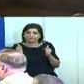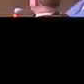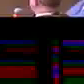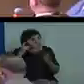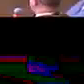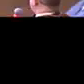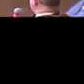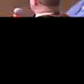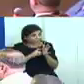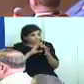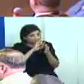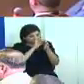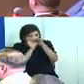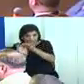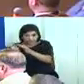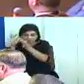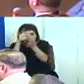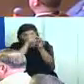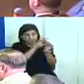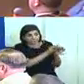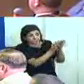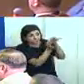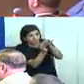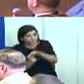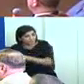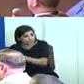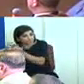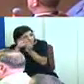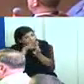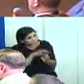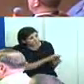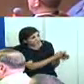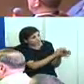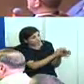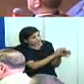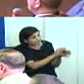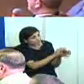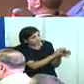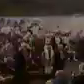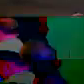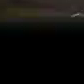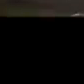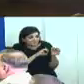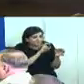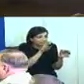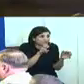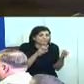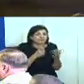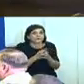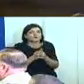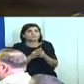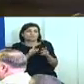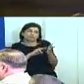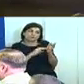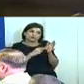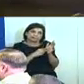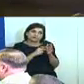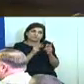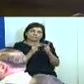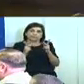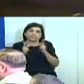the interconnectedness and the people having to move from group to group? But it also means that there are places vacant.